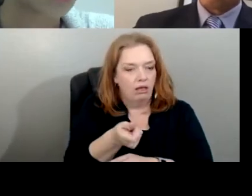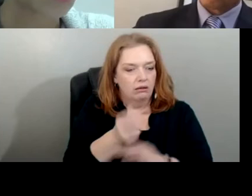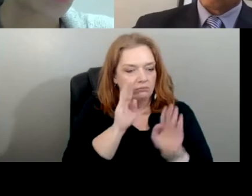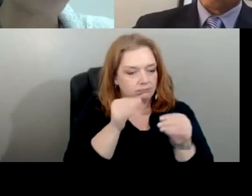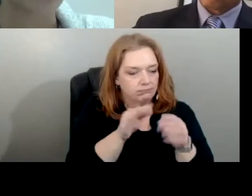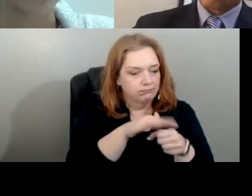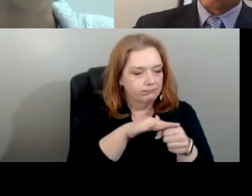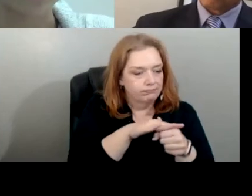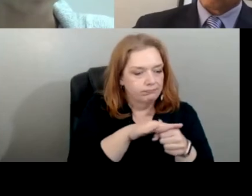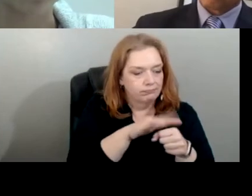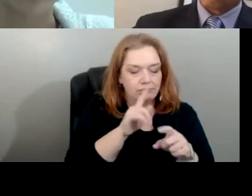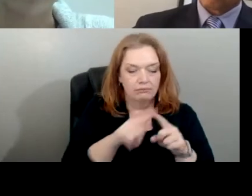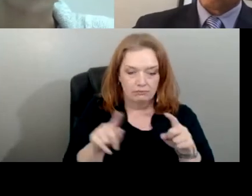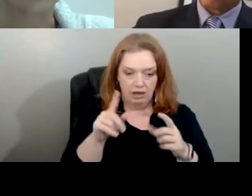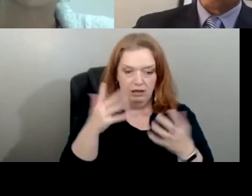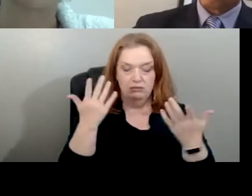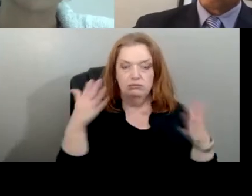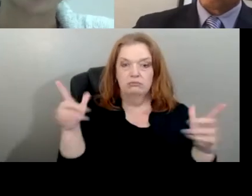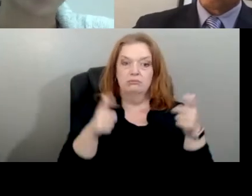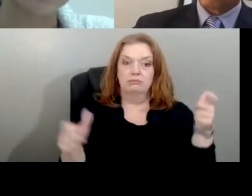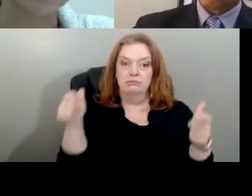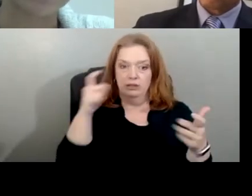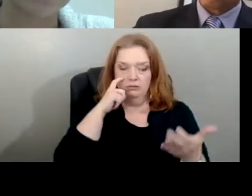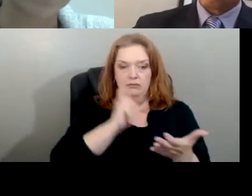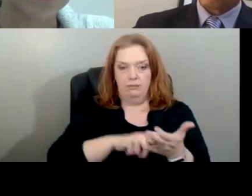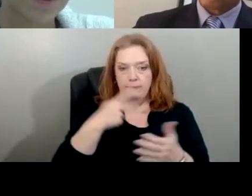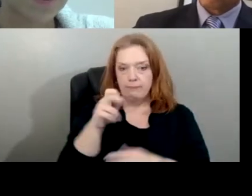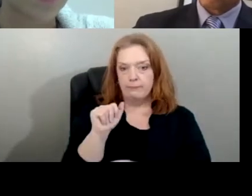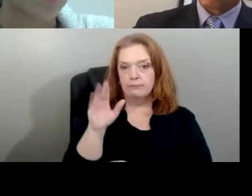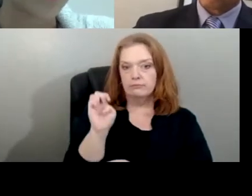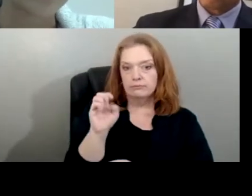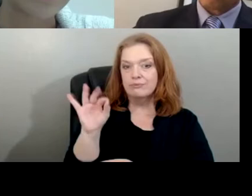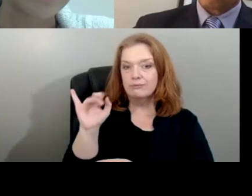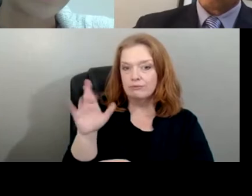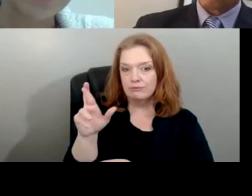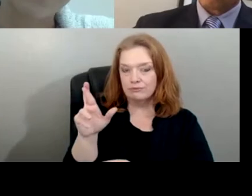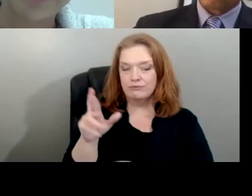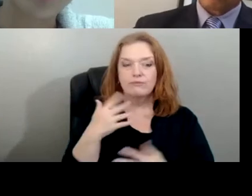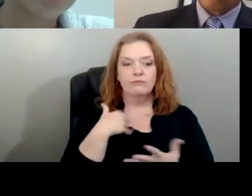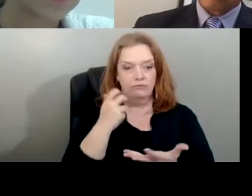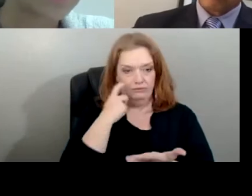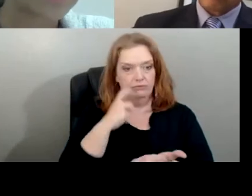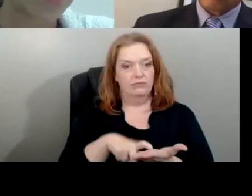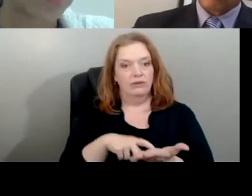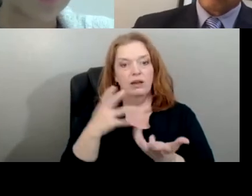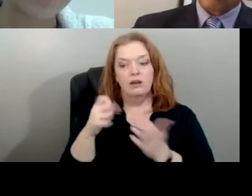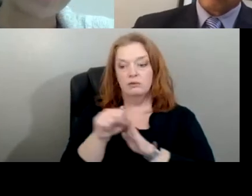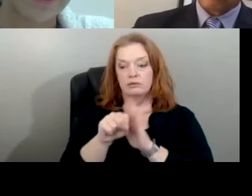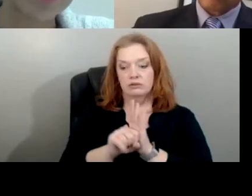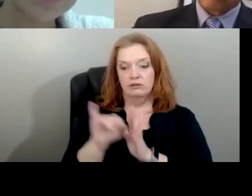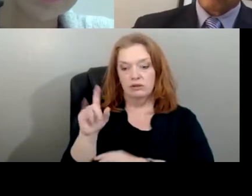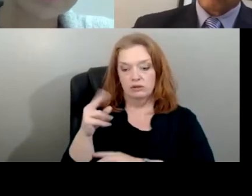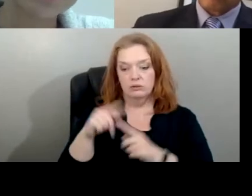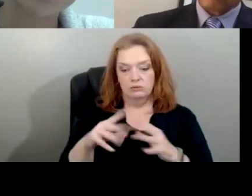to ensure that the tribes are able to provide public safety to all citizens. We would like the state of Idaho to consider adopting